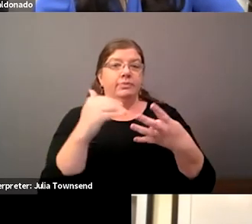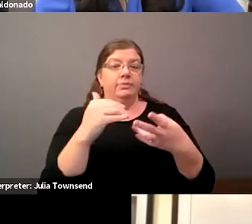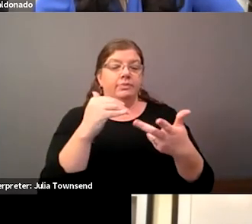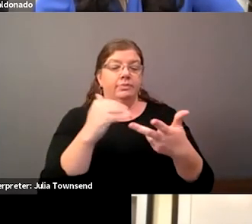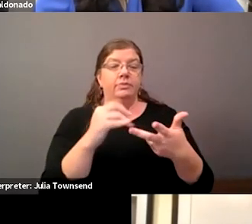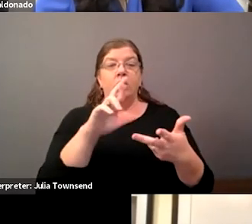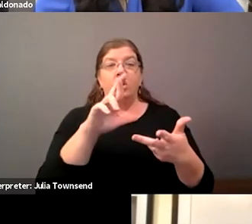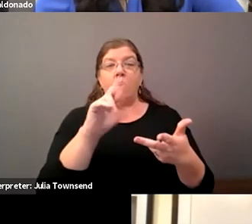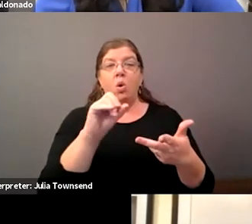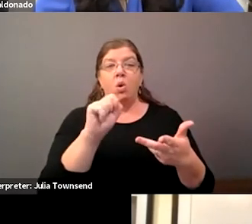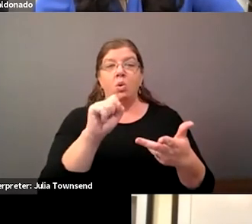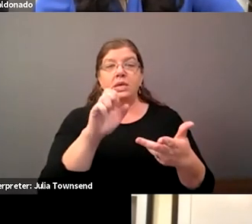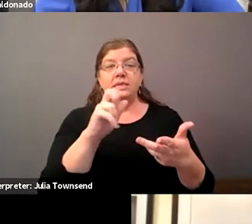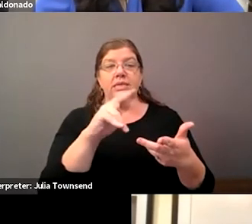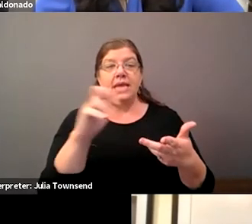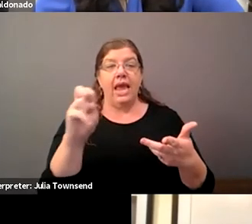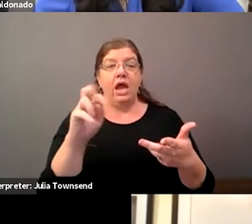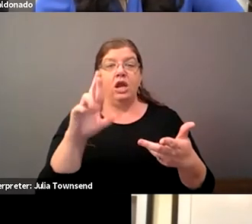crawford